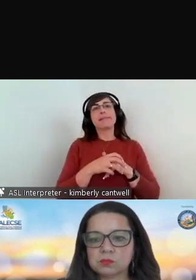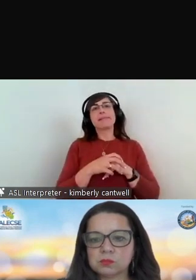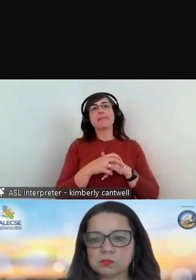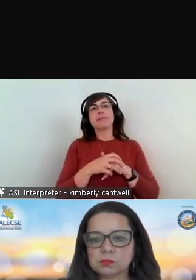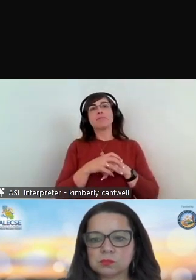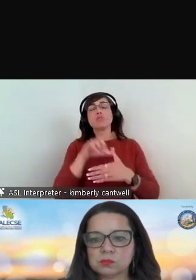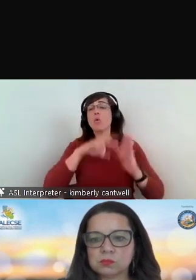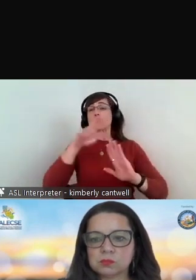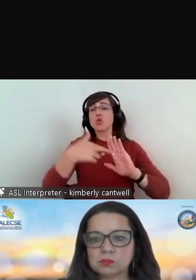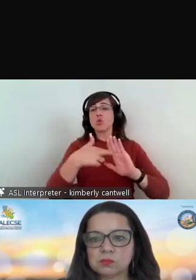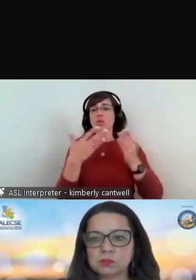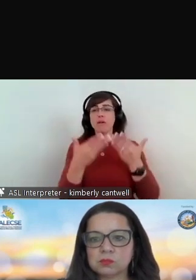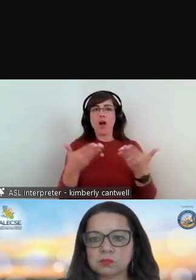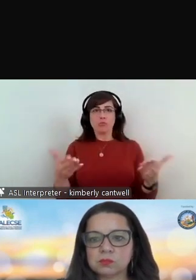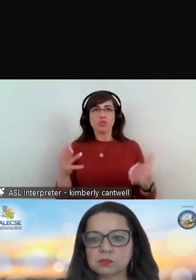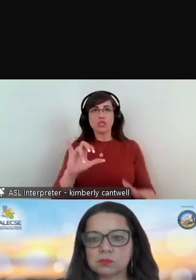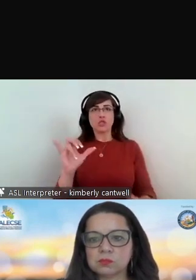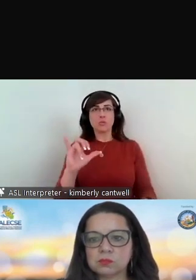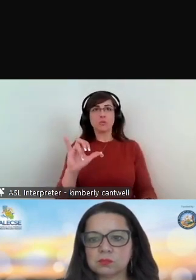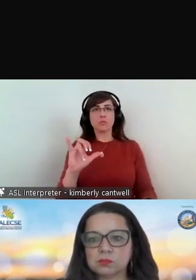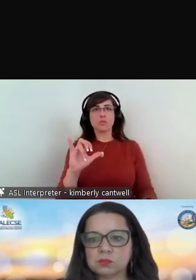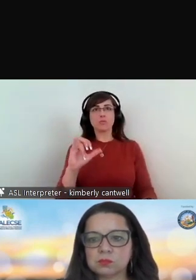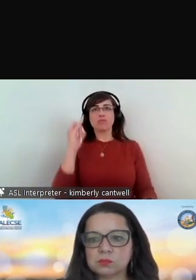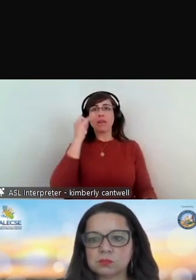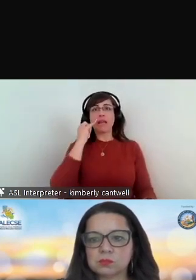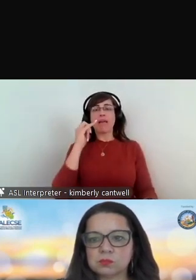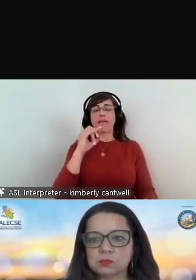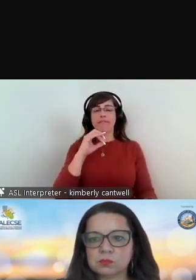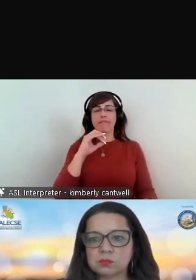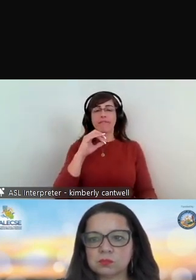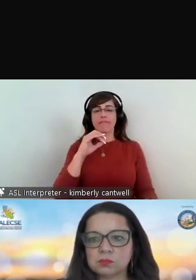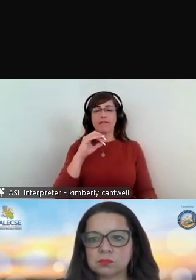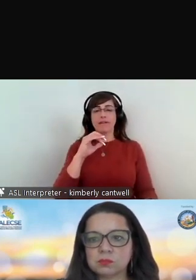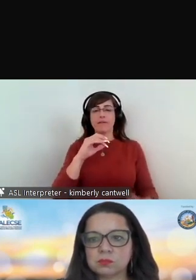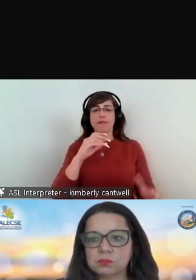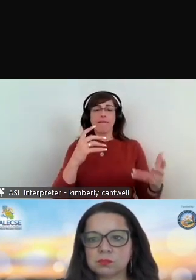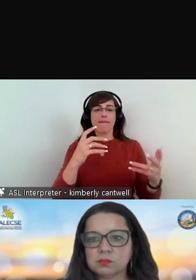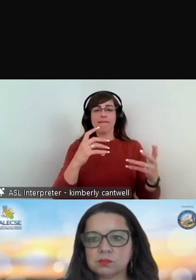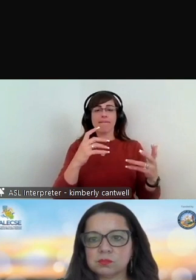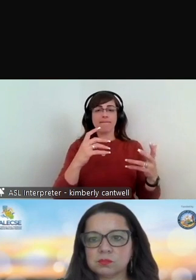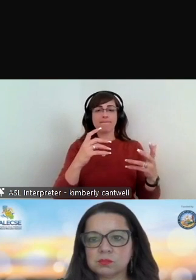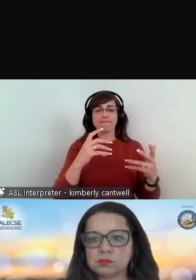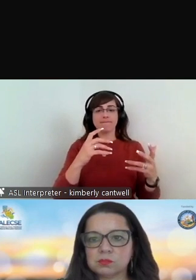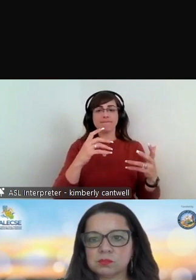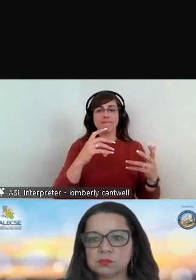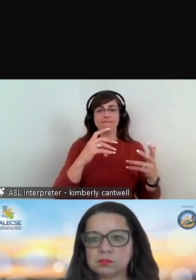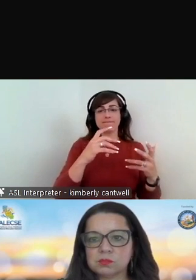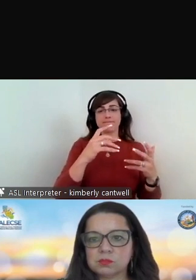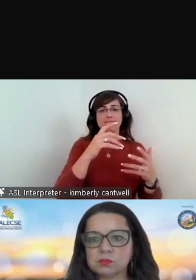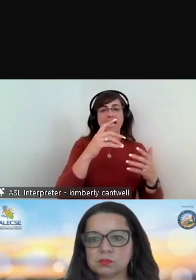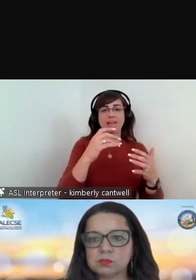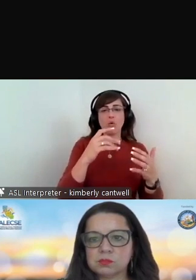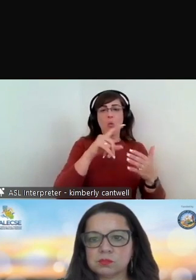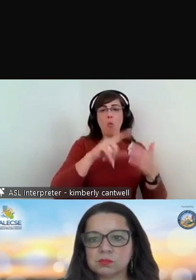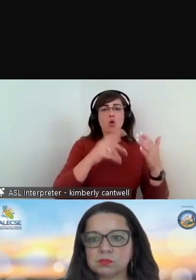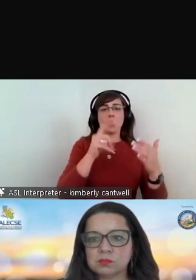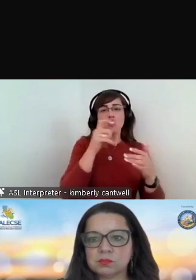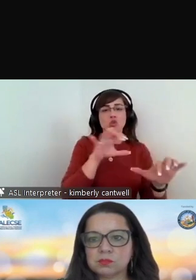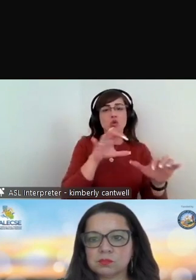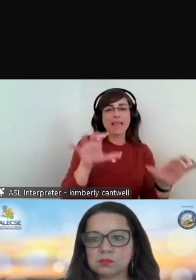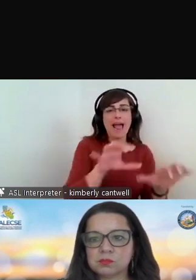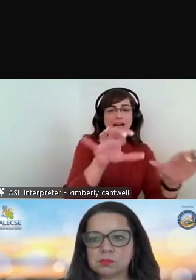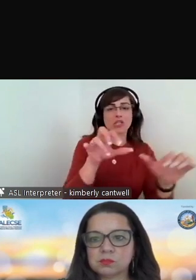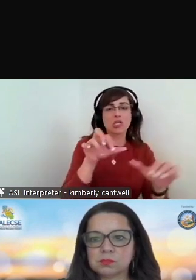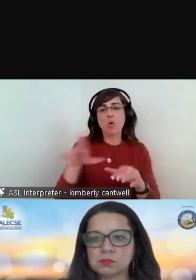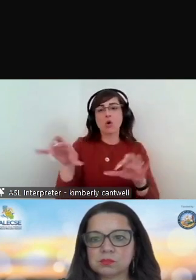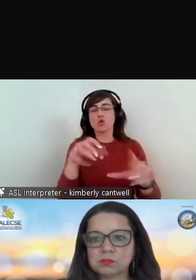and what's the role of the object? So if they're the agent, means who's doing the action? Are they doing this to themselves, to a doll, or